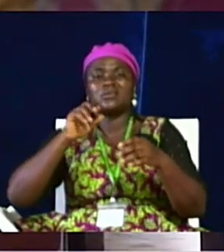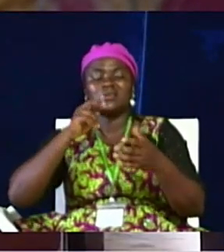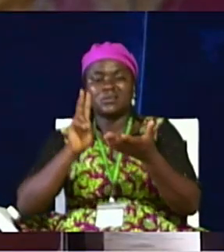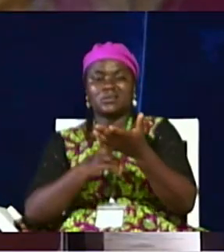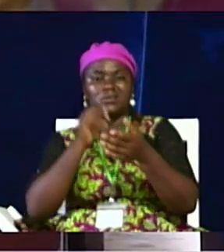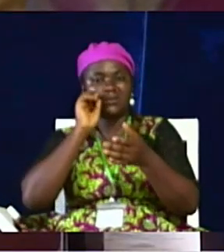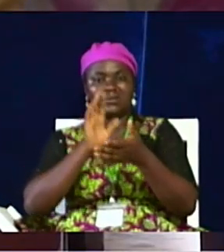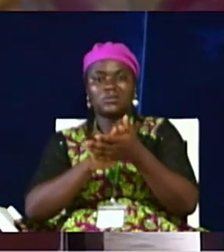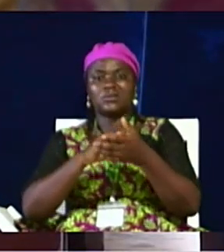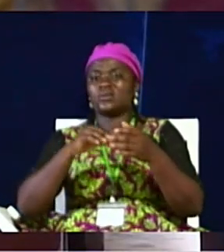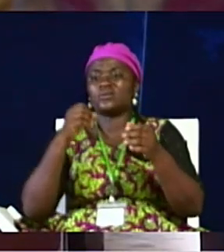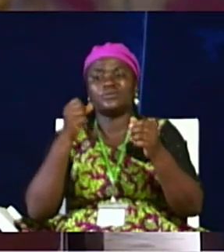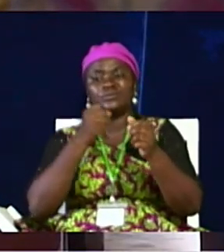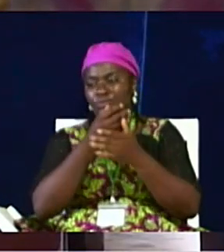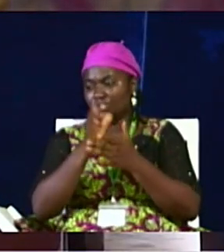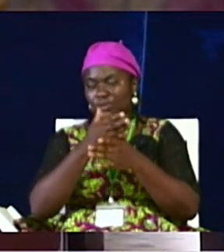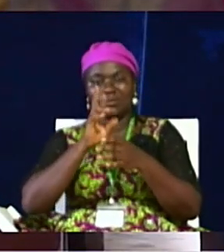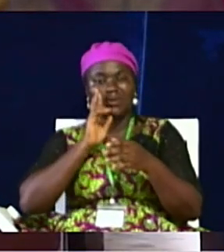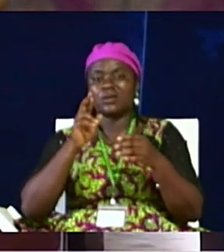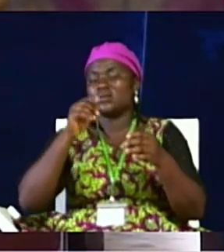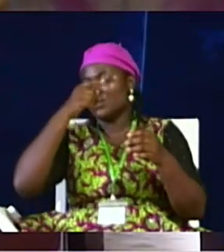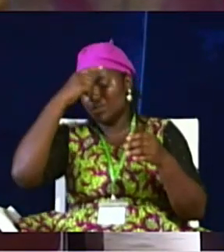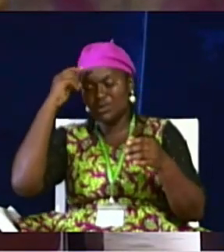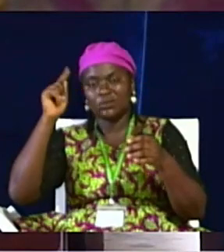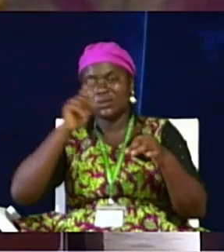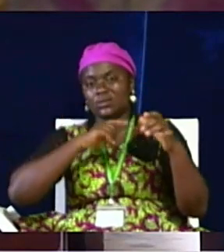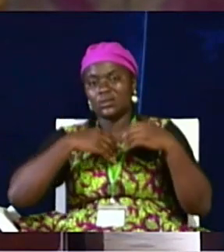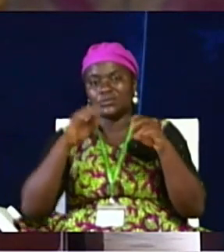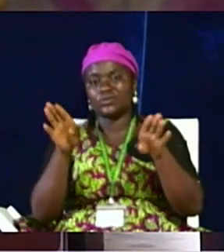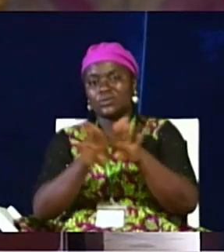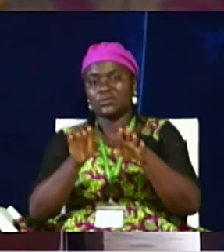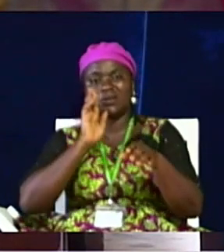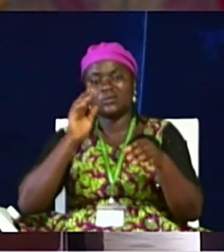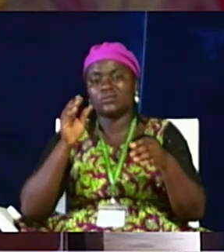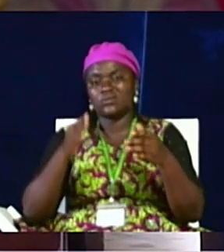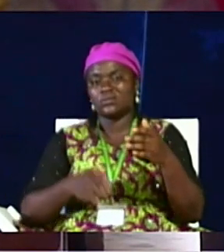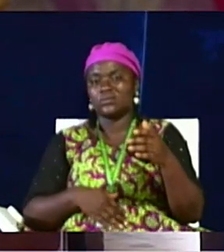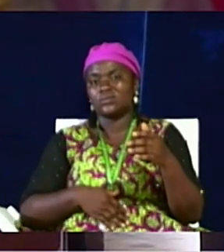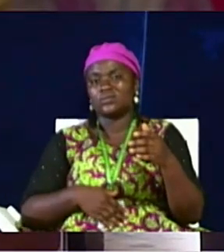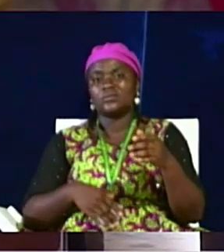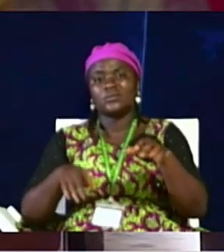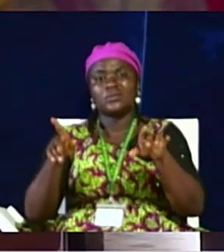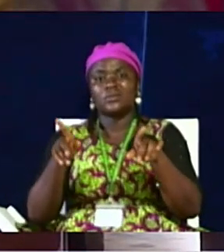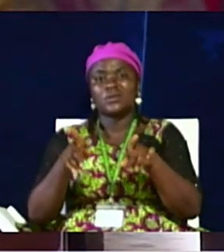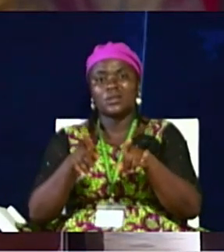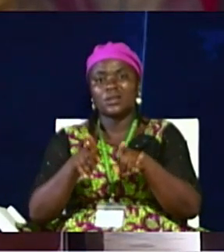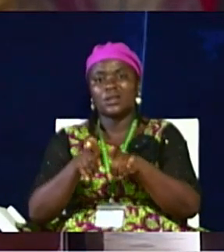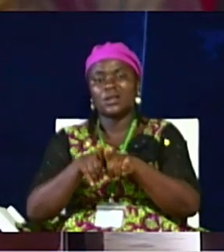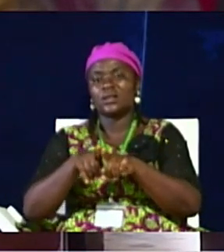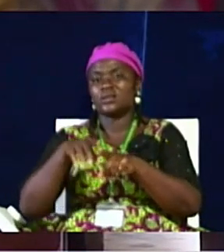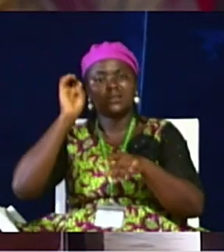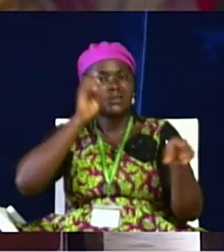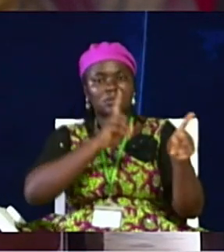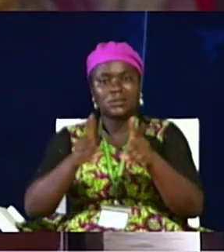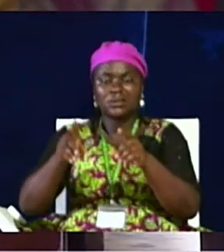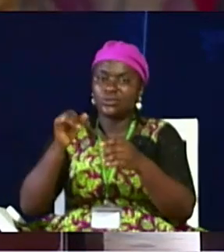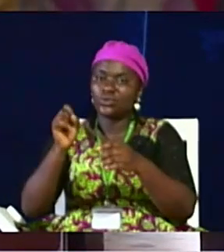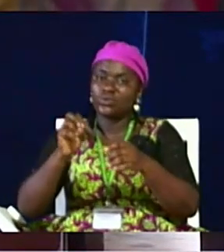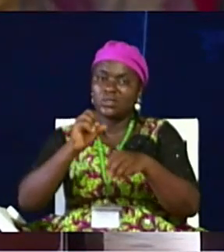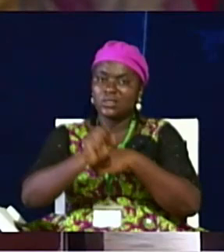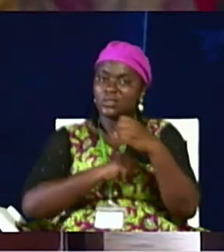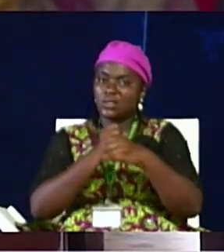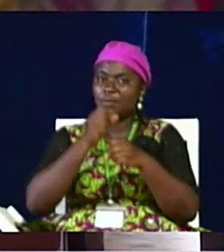fret, because the Lord had shut up her womb. And as he did so year by year, when she went up